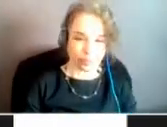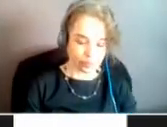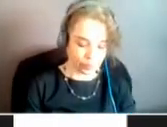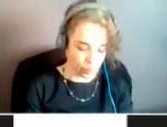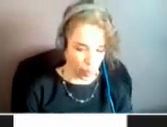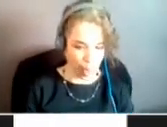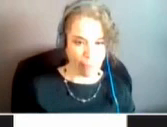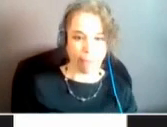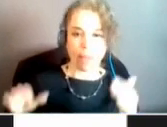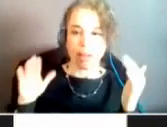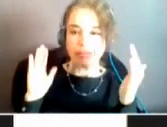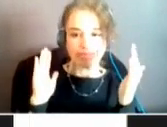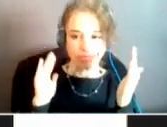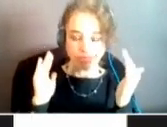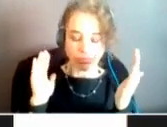Hopelessness,